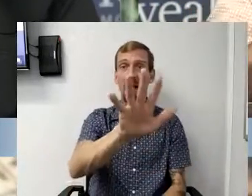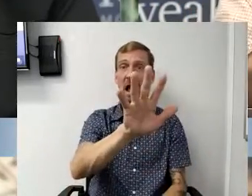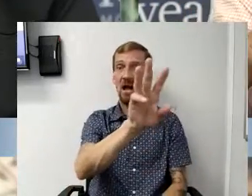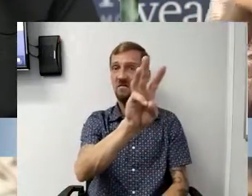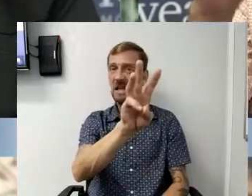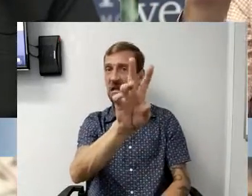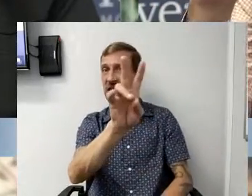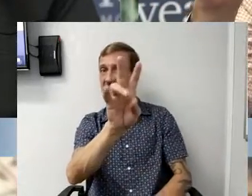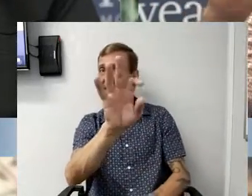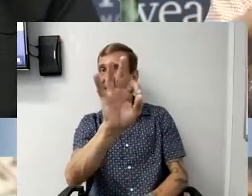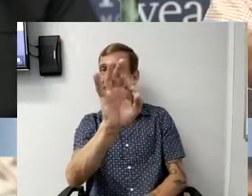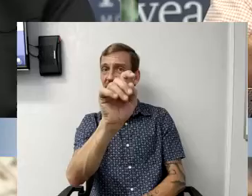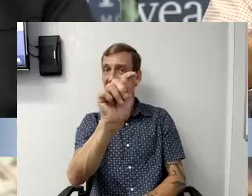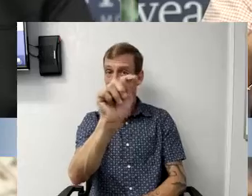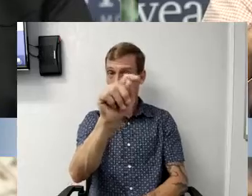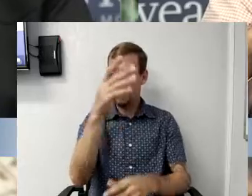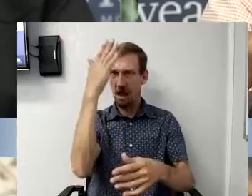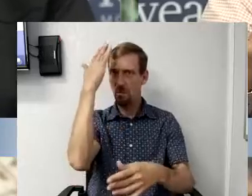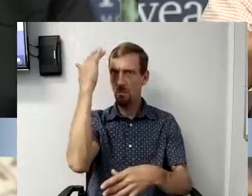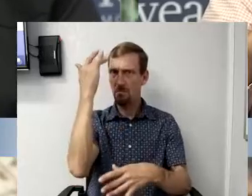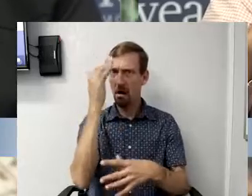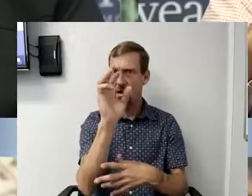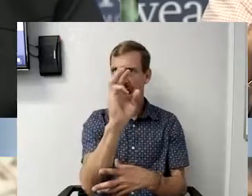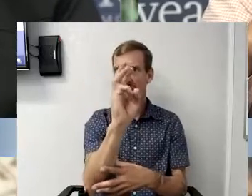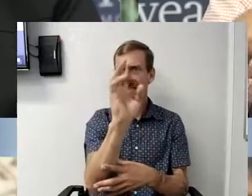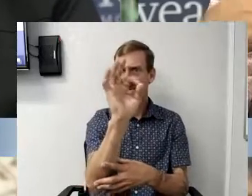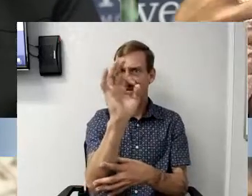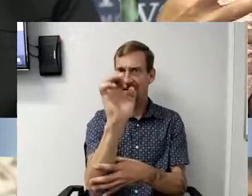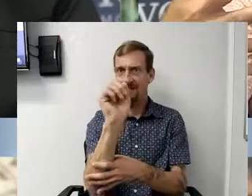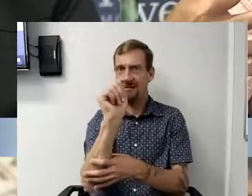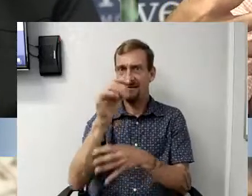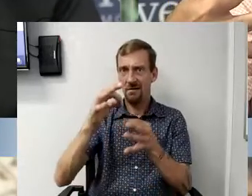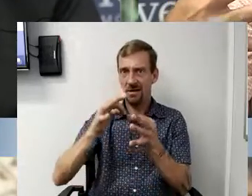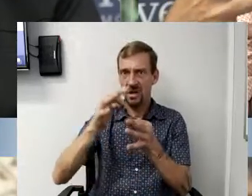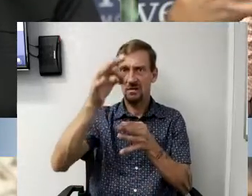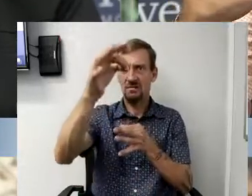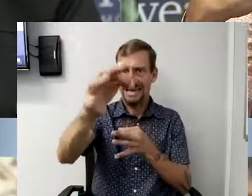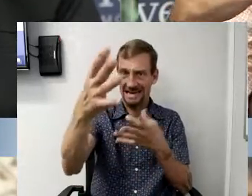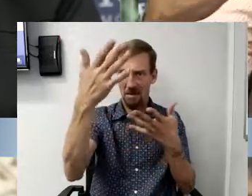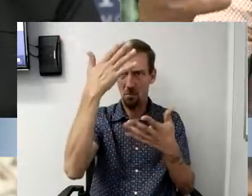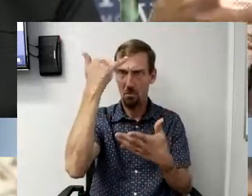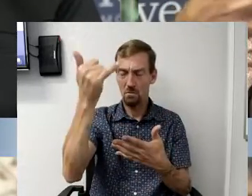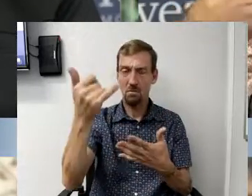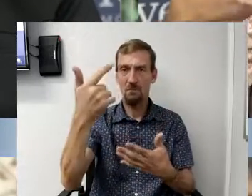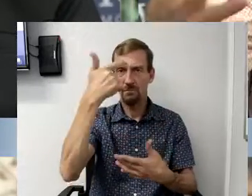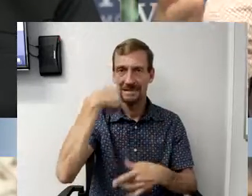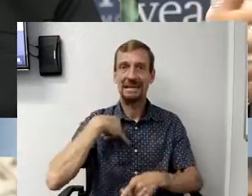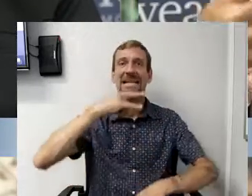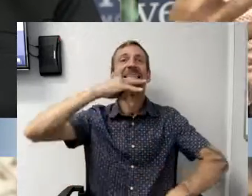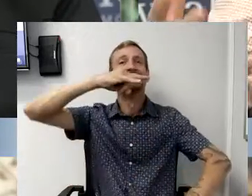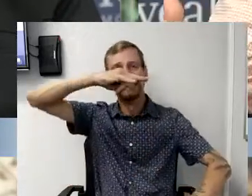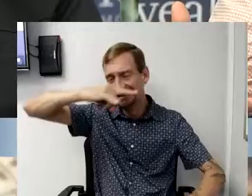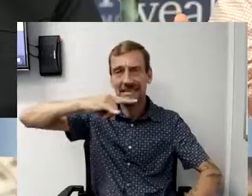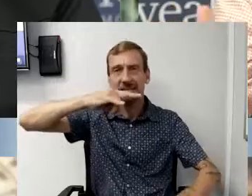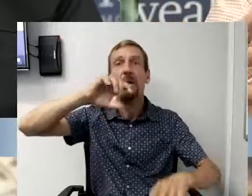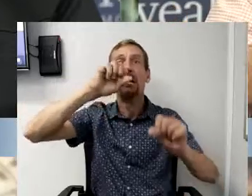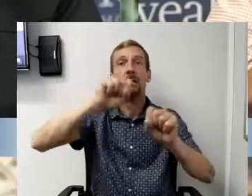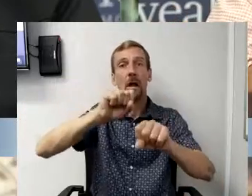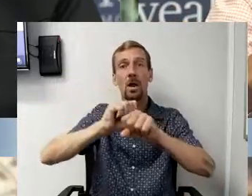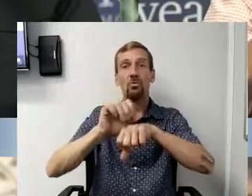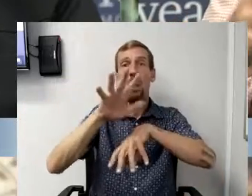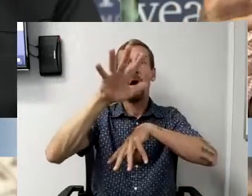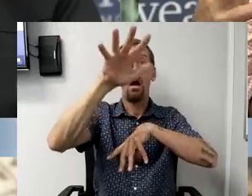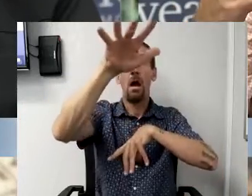feet, which is why the 6-foot social distancing is so important, because that's the science behind how far a sneeze or cough traditionally